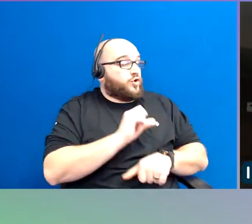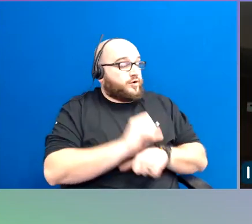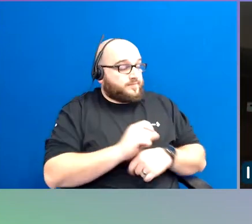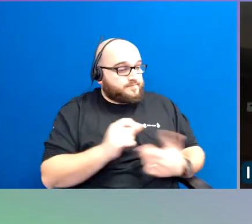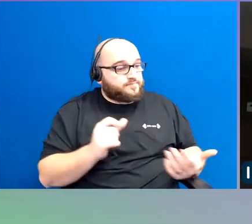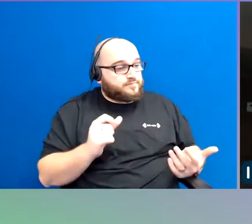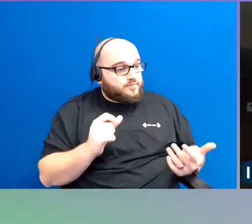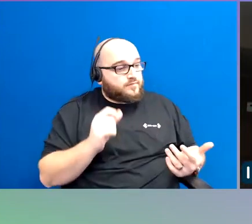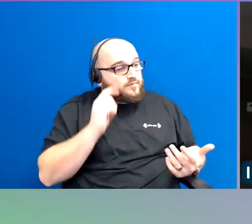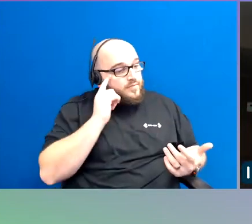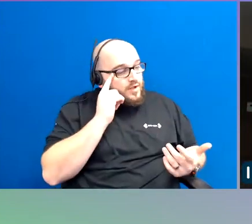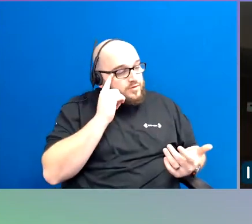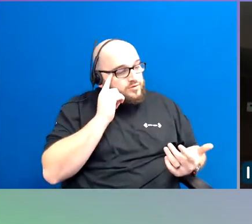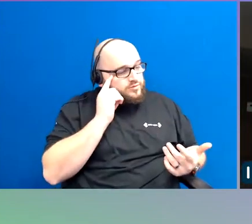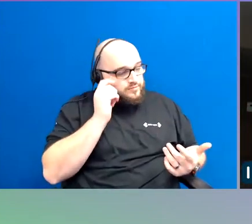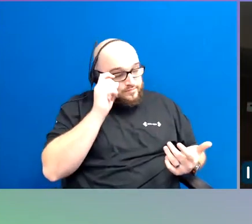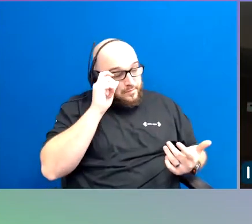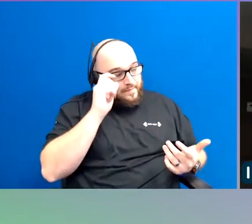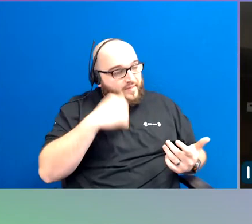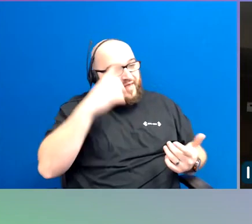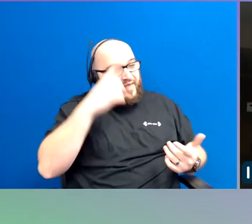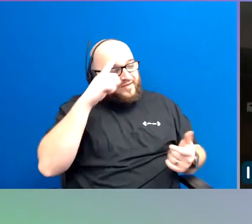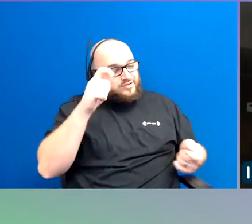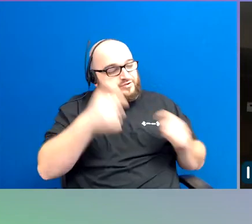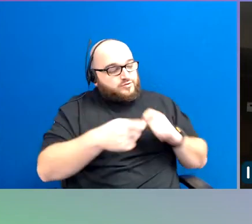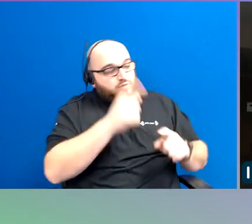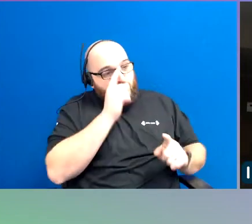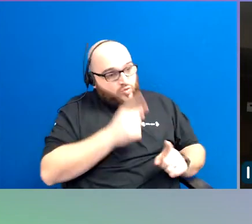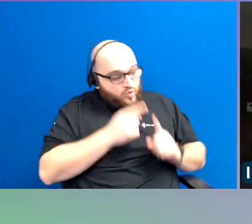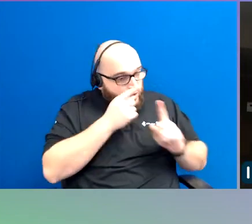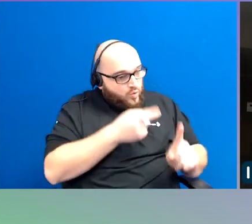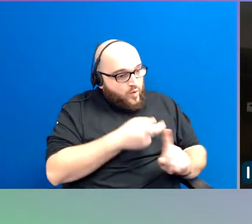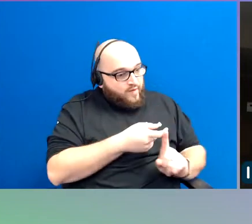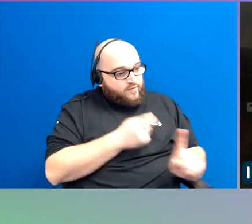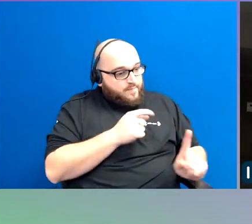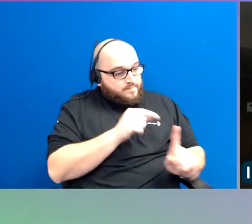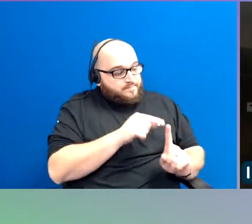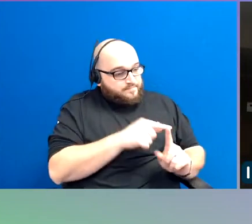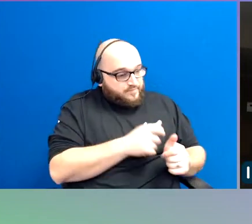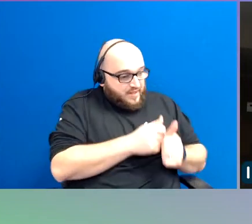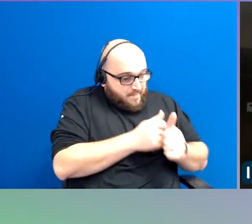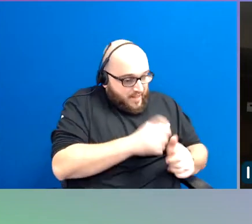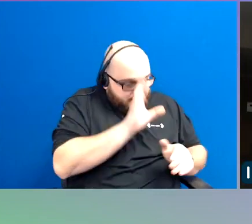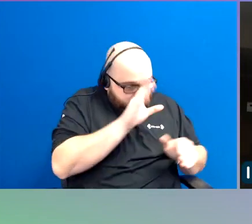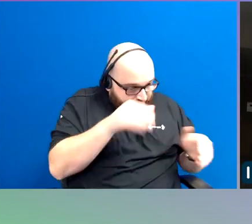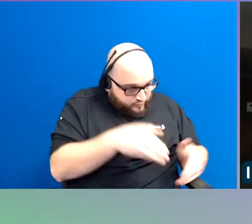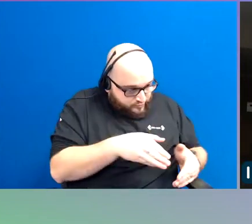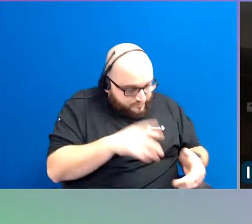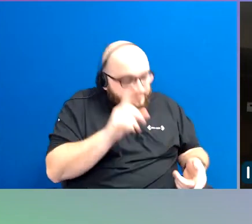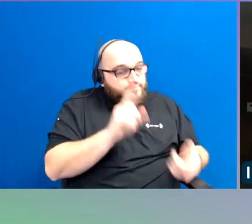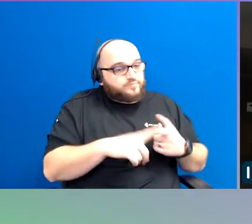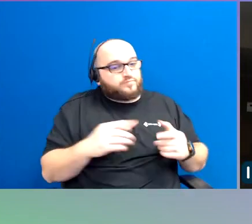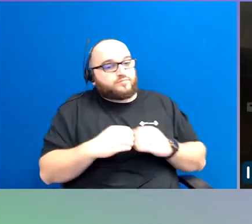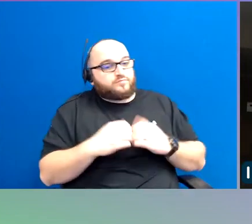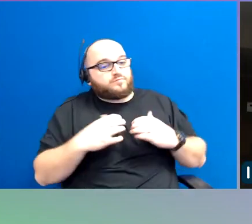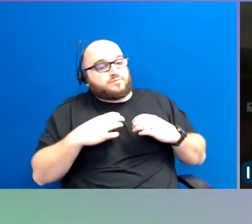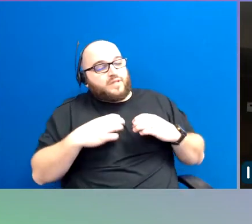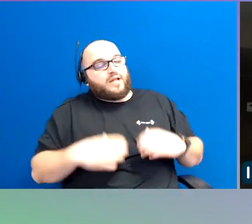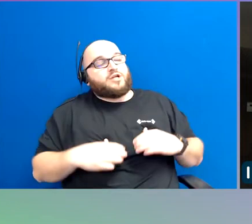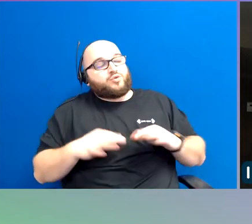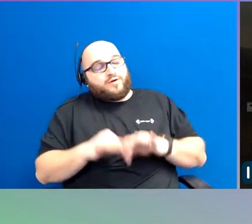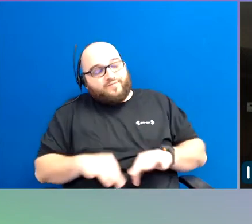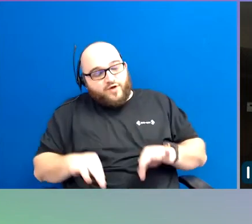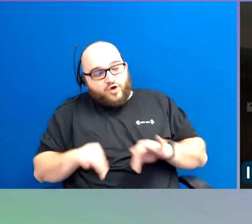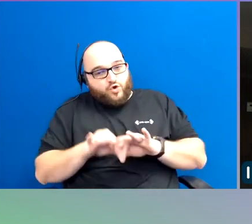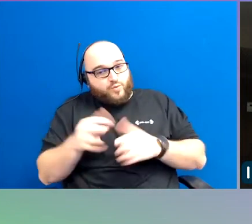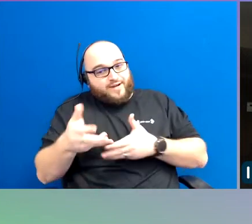think shifting the goals from being compliance focused to being more customer value and